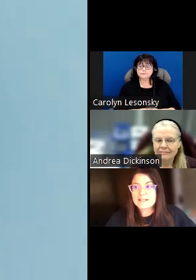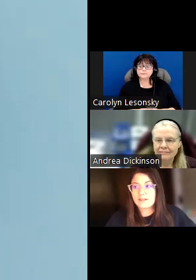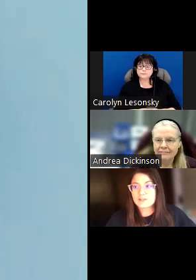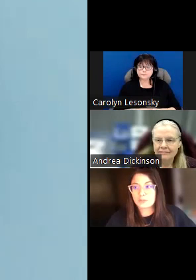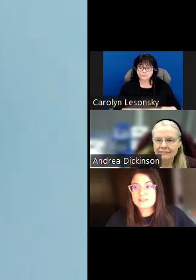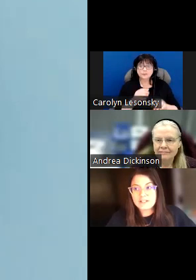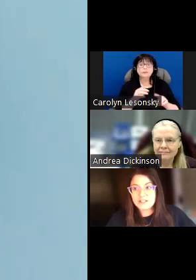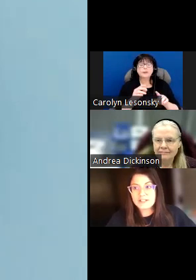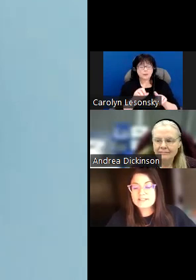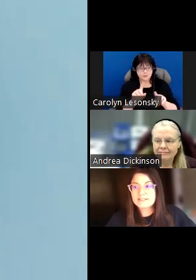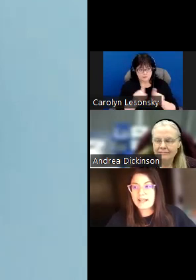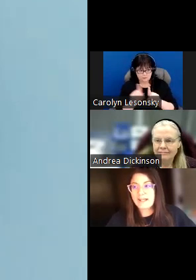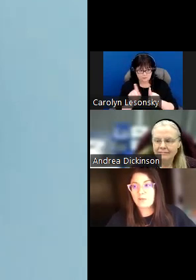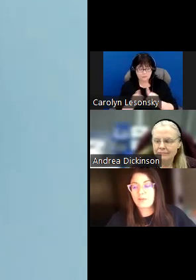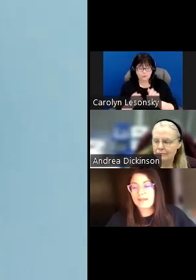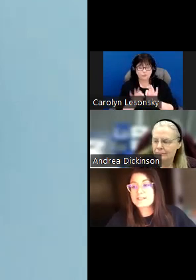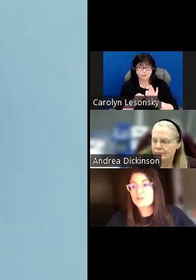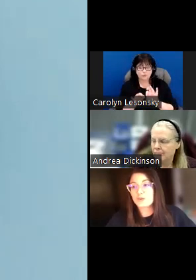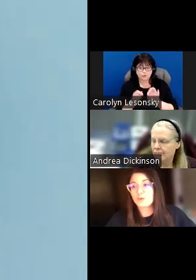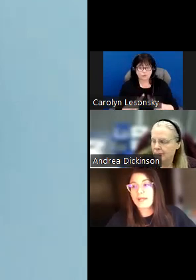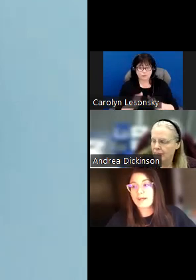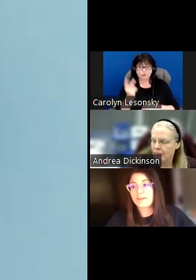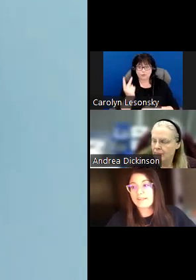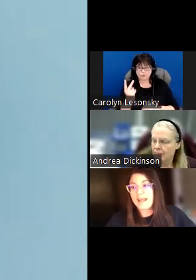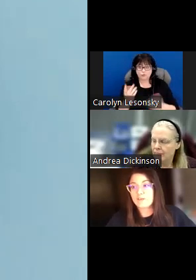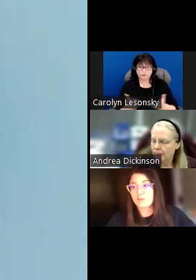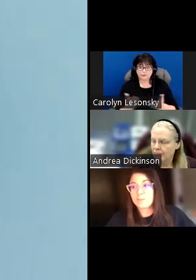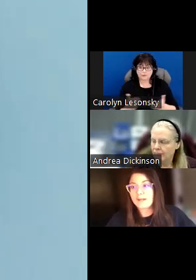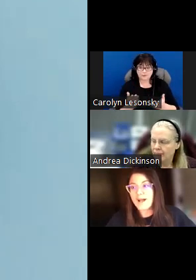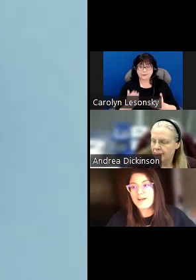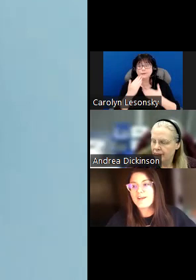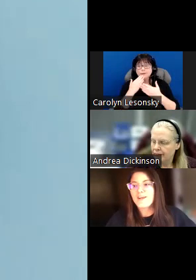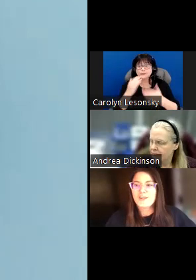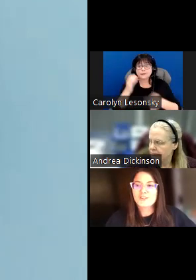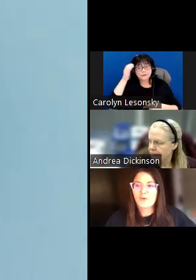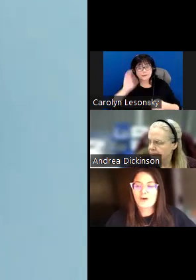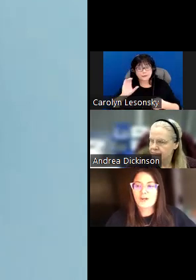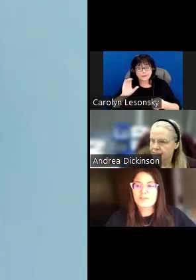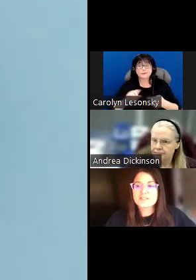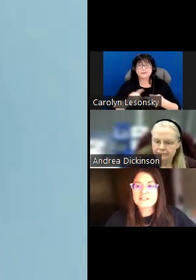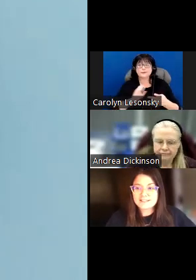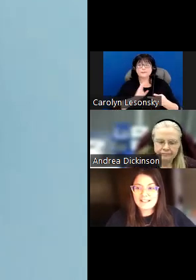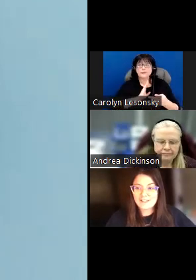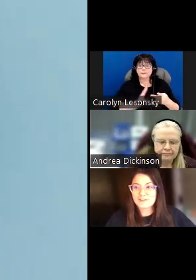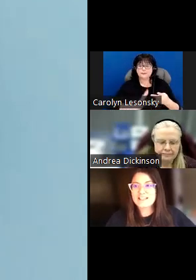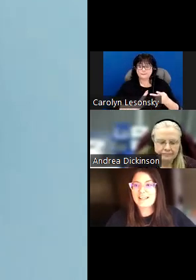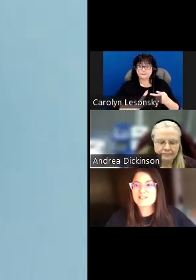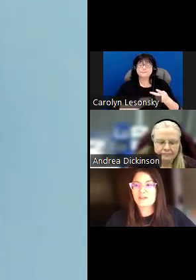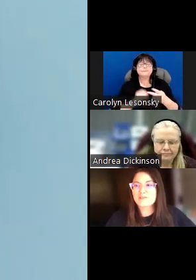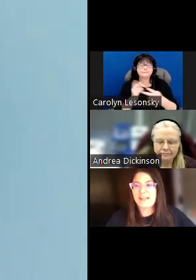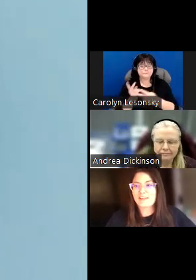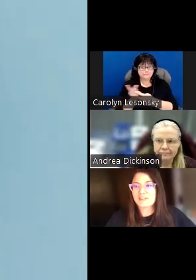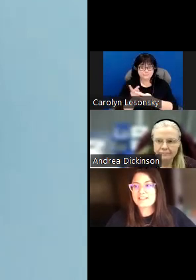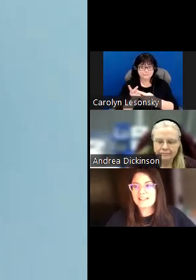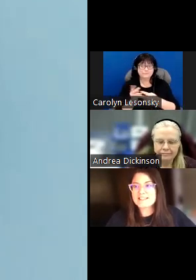have ASL interpretation today, thanks to Carolyn and Rebecca. Your facilitator for today